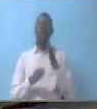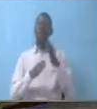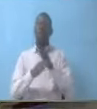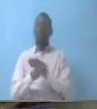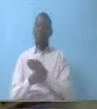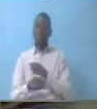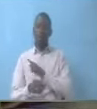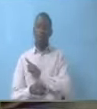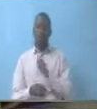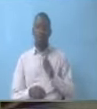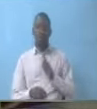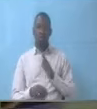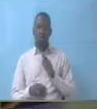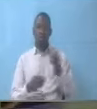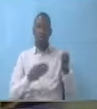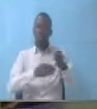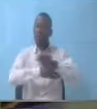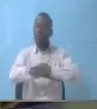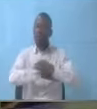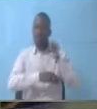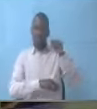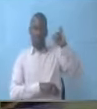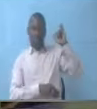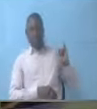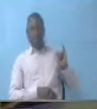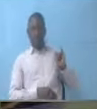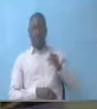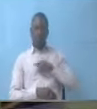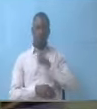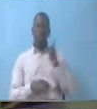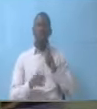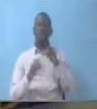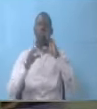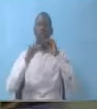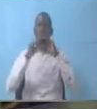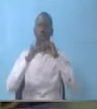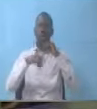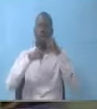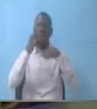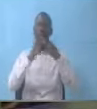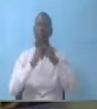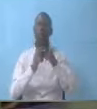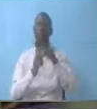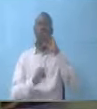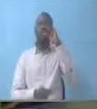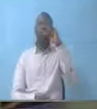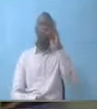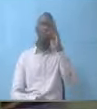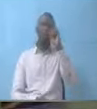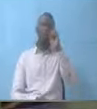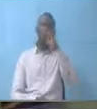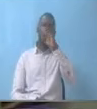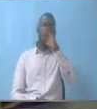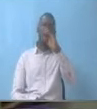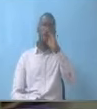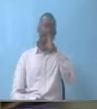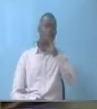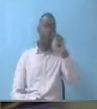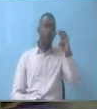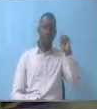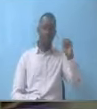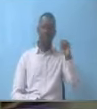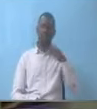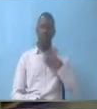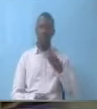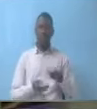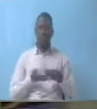Before we closed for the day yesterday, we were talking about the decrees that were passed by the AFPRC junta